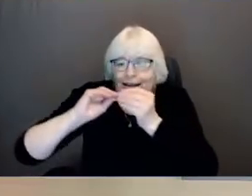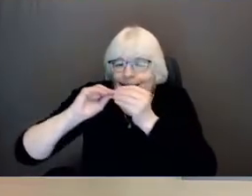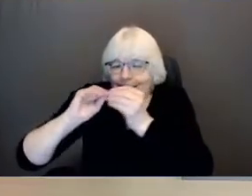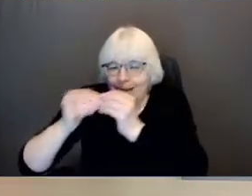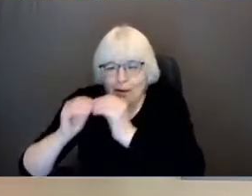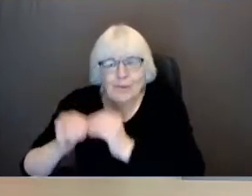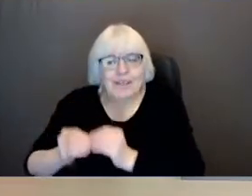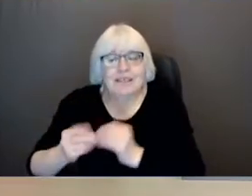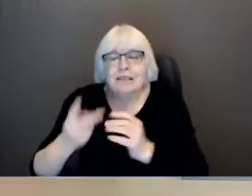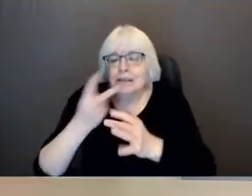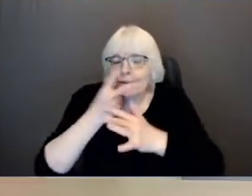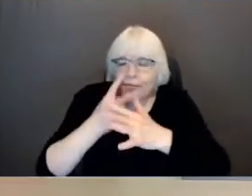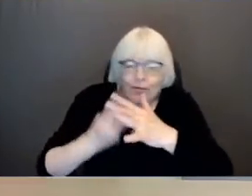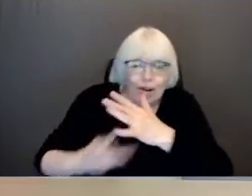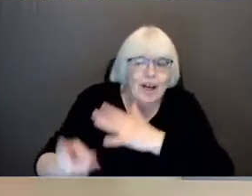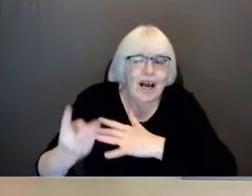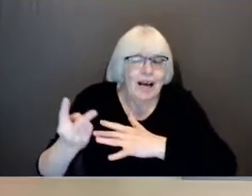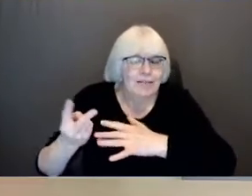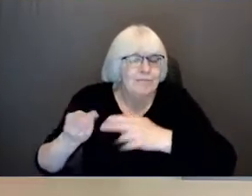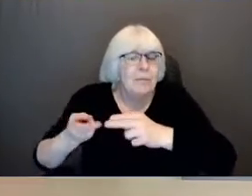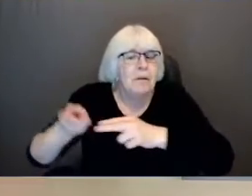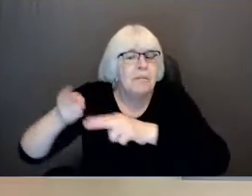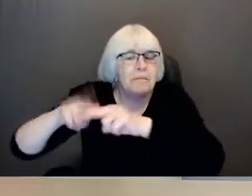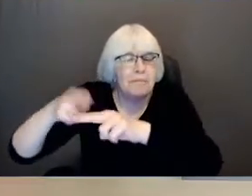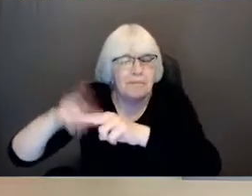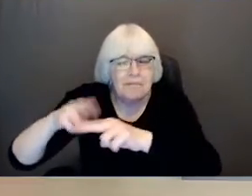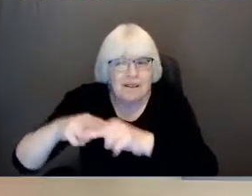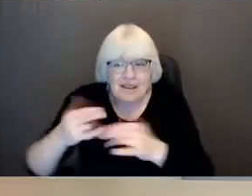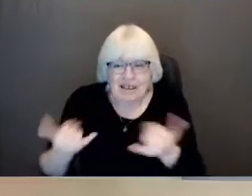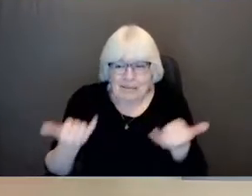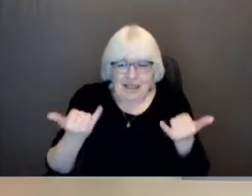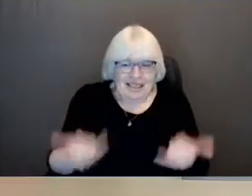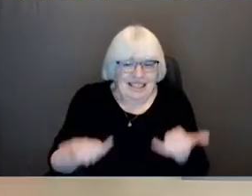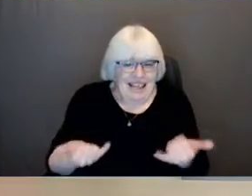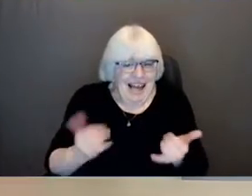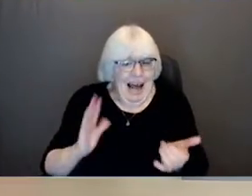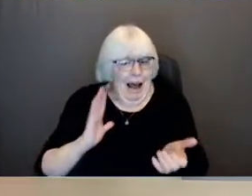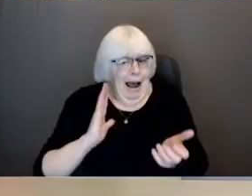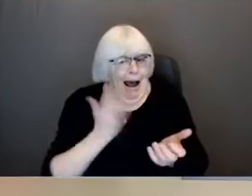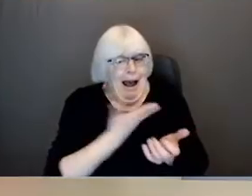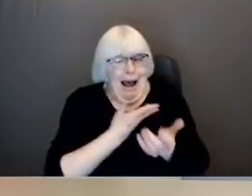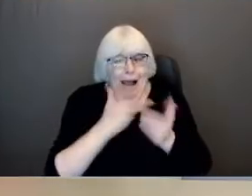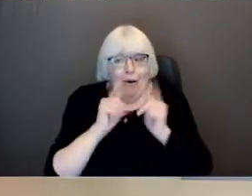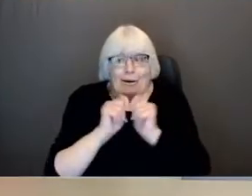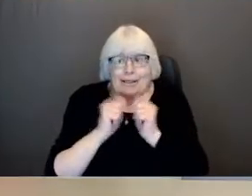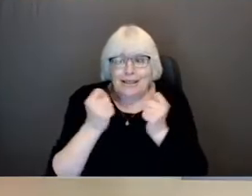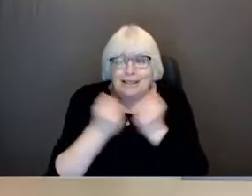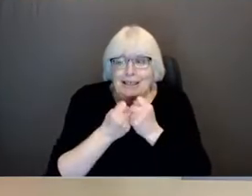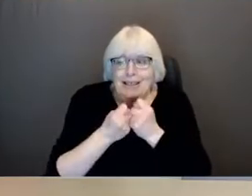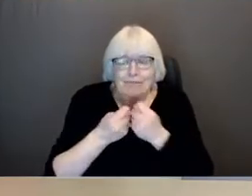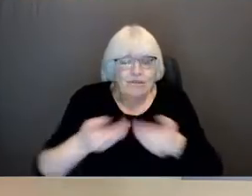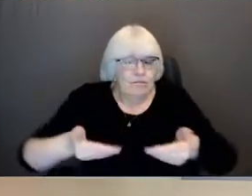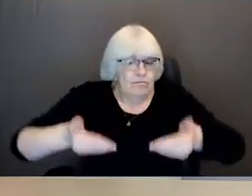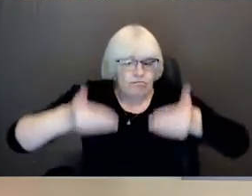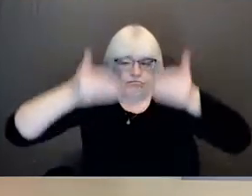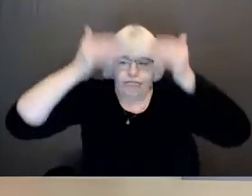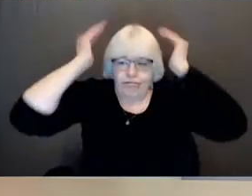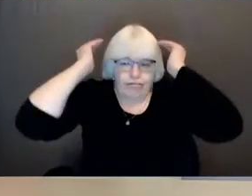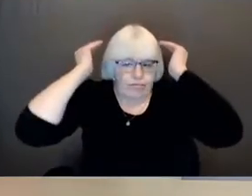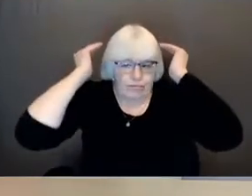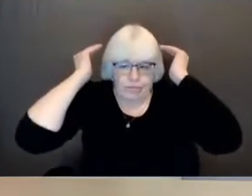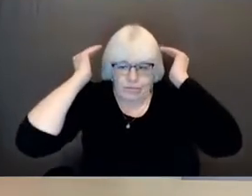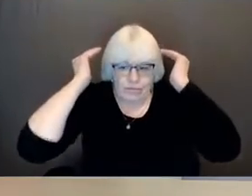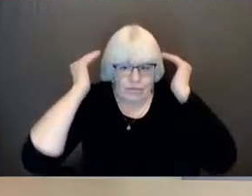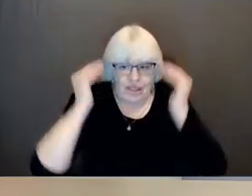is stretched at the moment in managing what we are doing, but we're following pretty closely, and we are